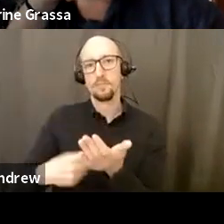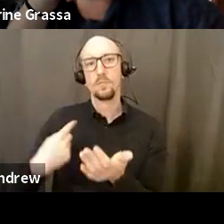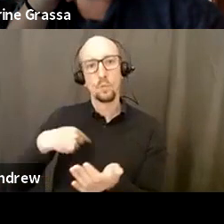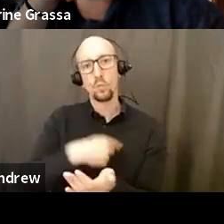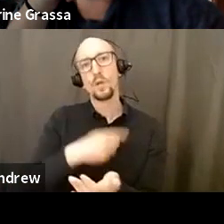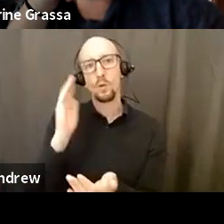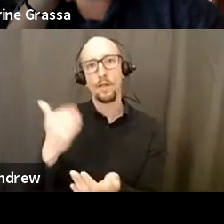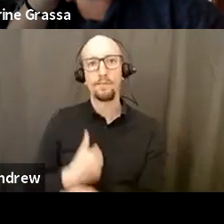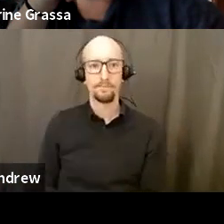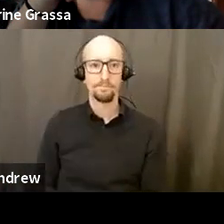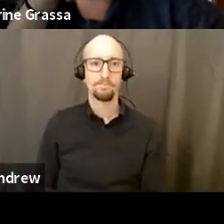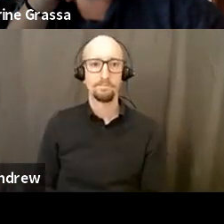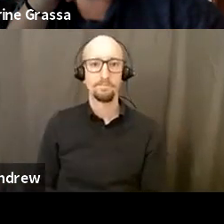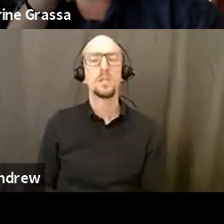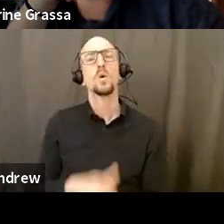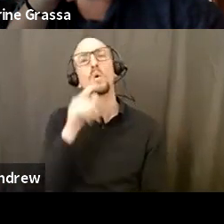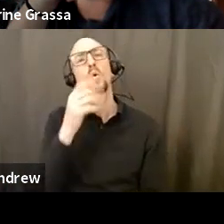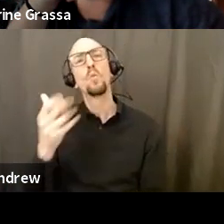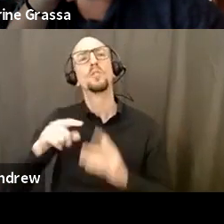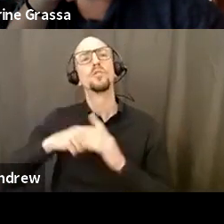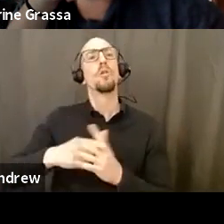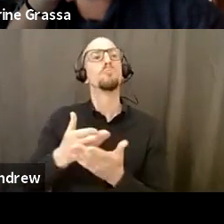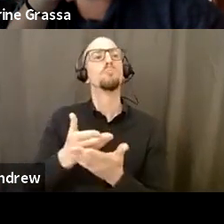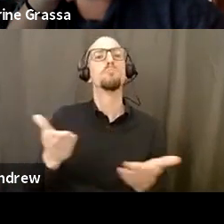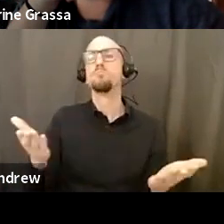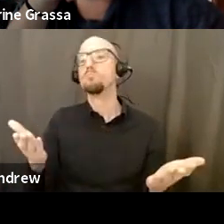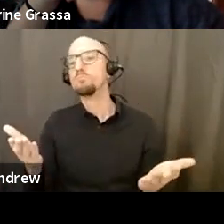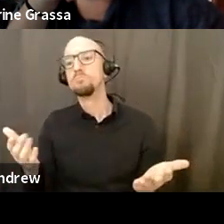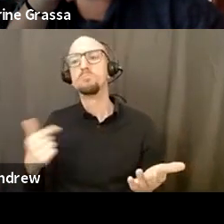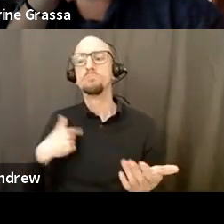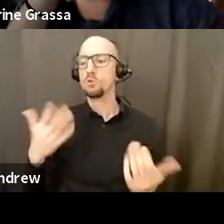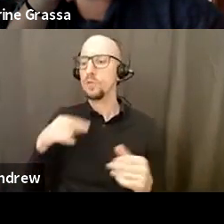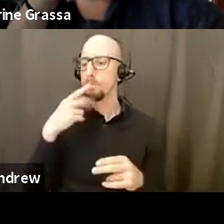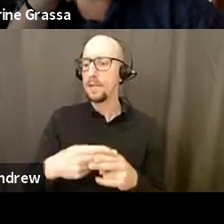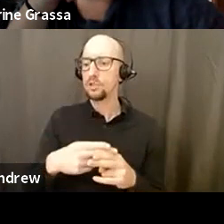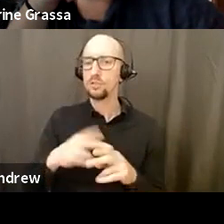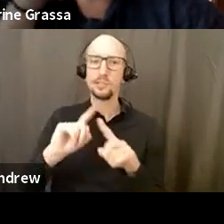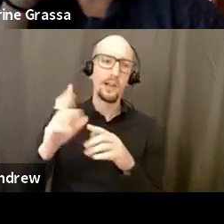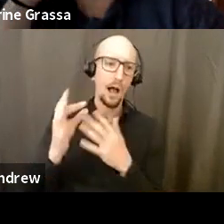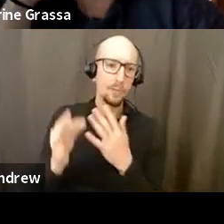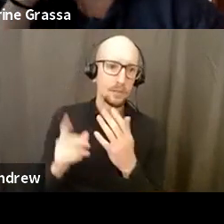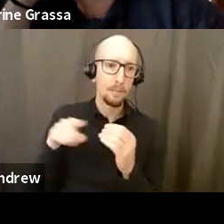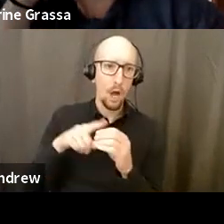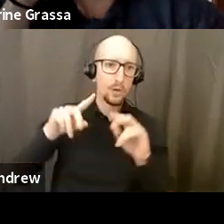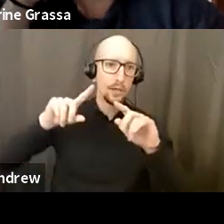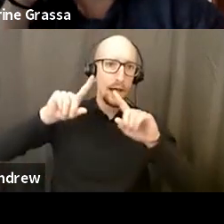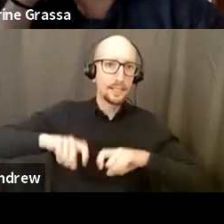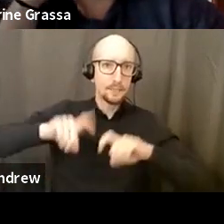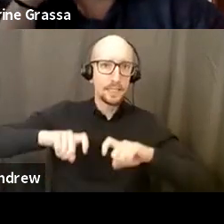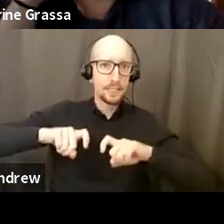So who would like to begin? I talked about the options around assessment,